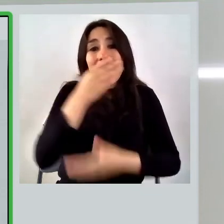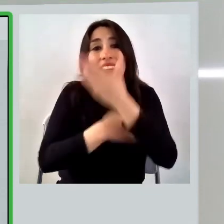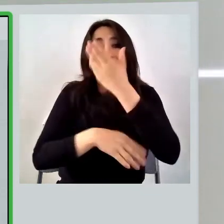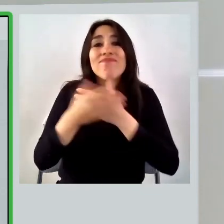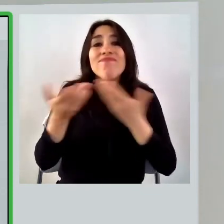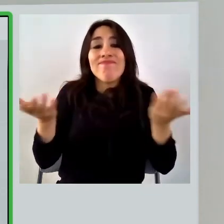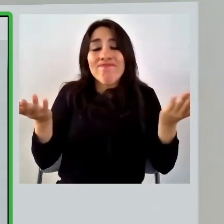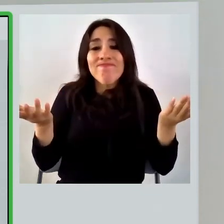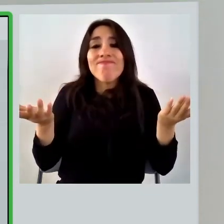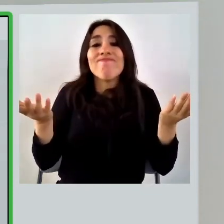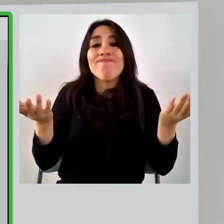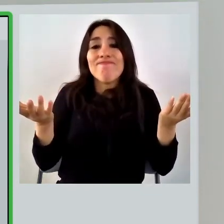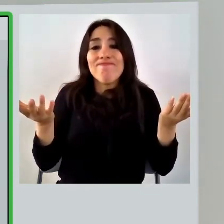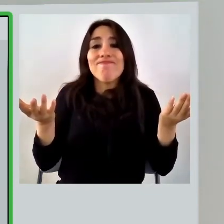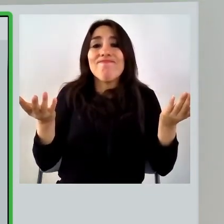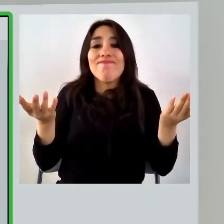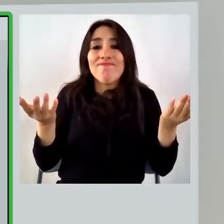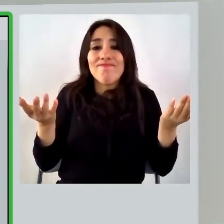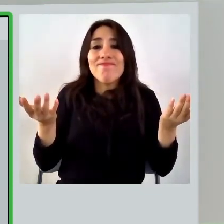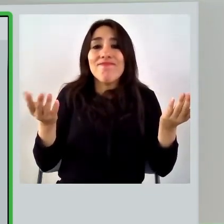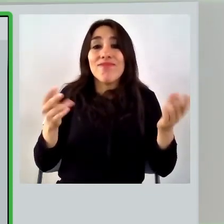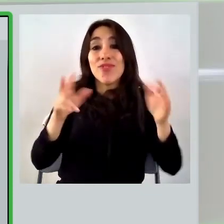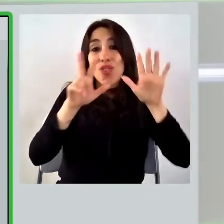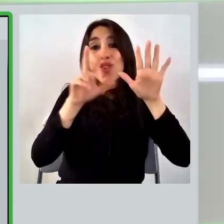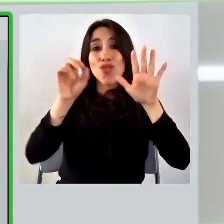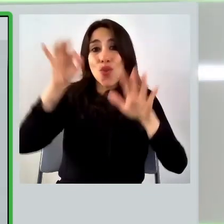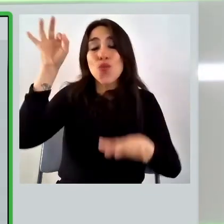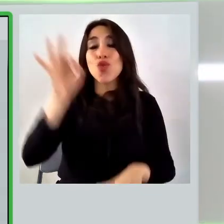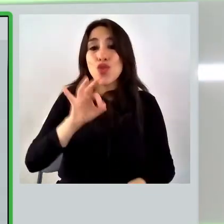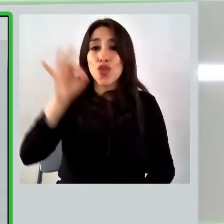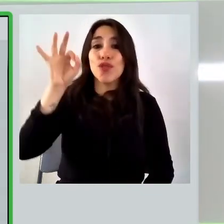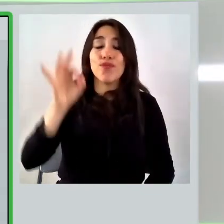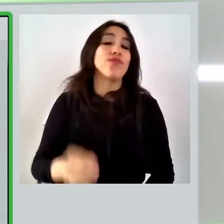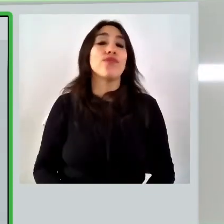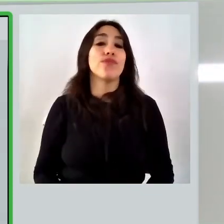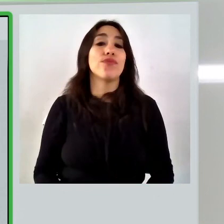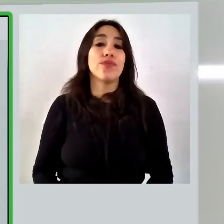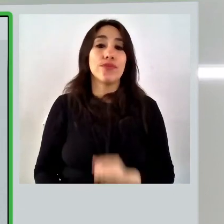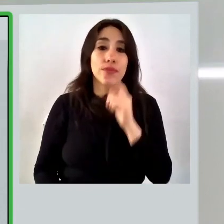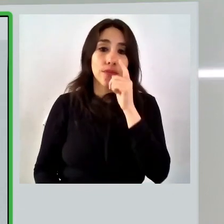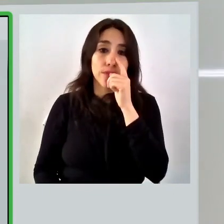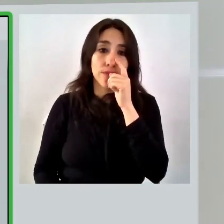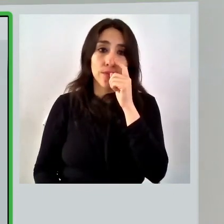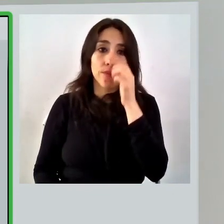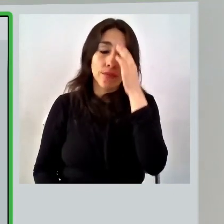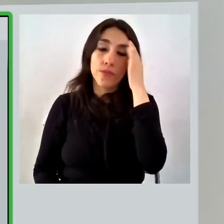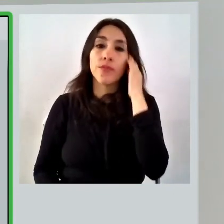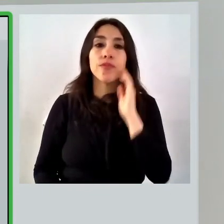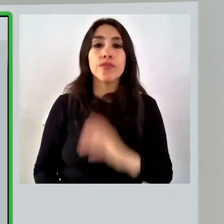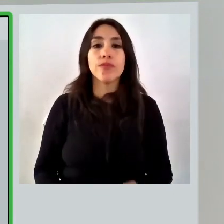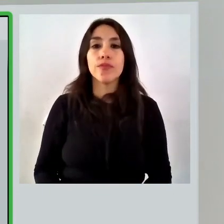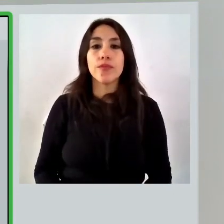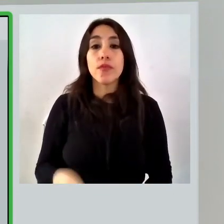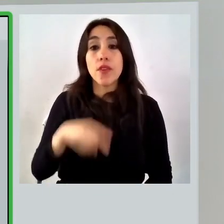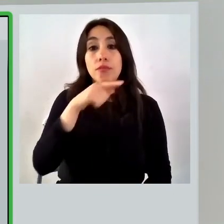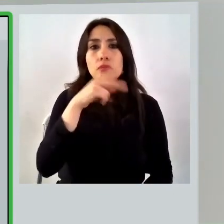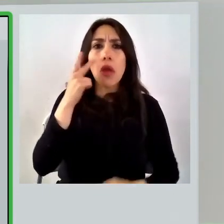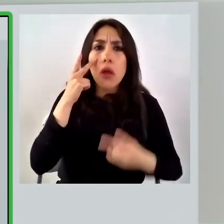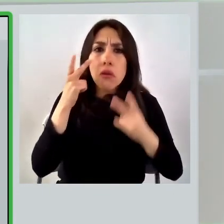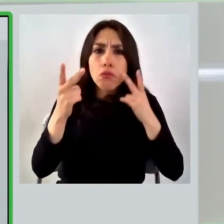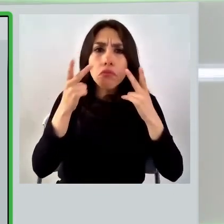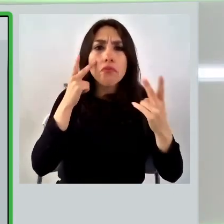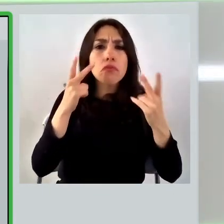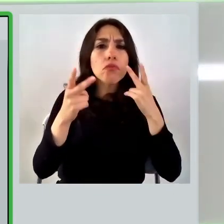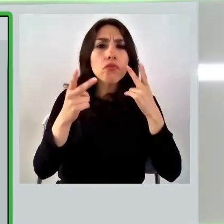are important for them to thrive. But only 29% of executives are fully